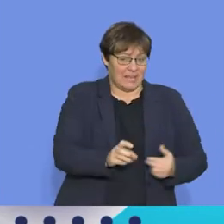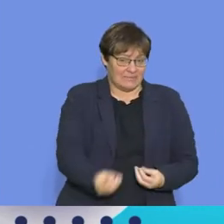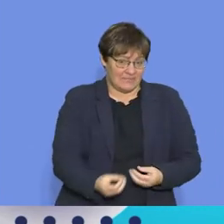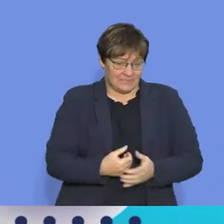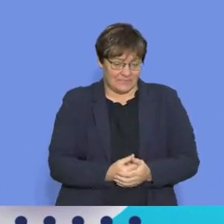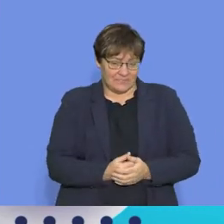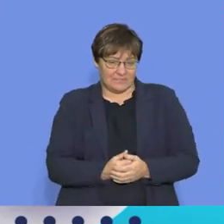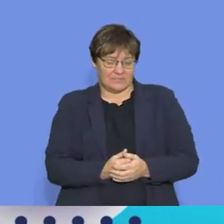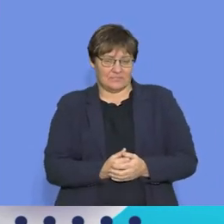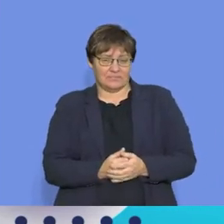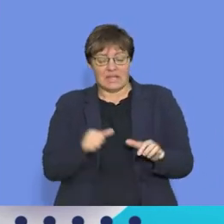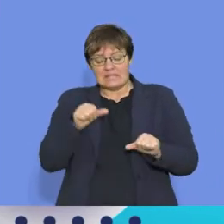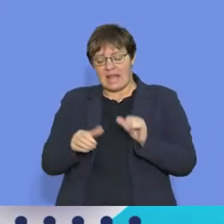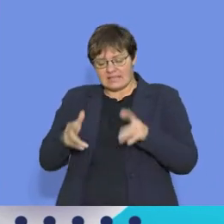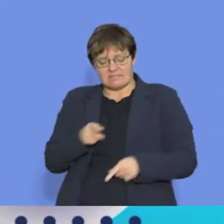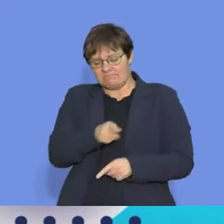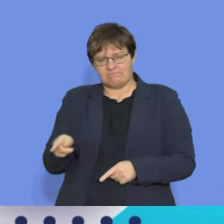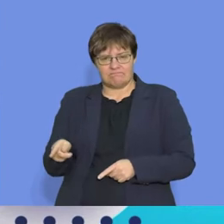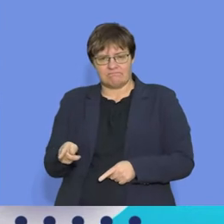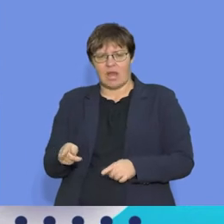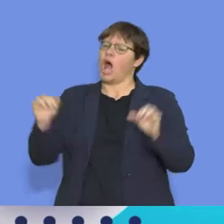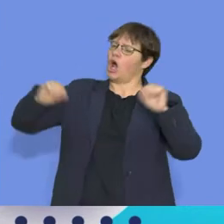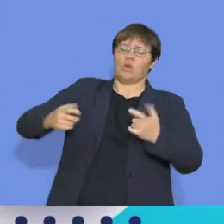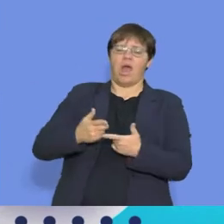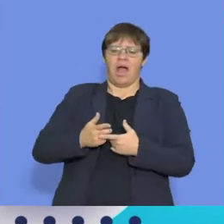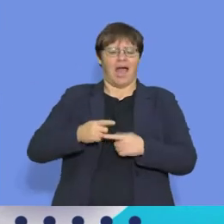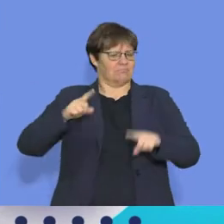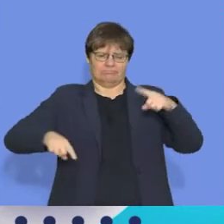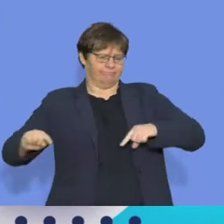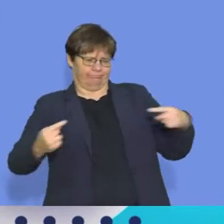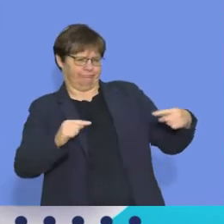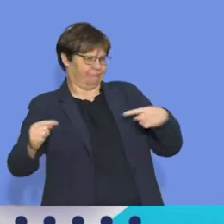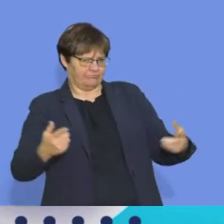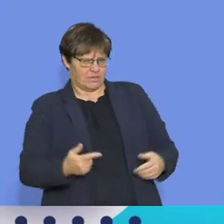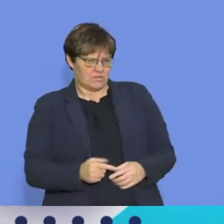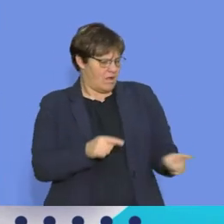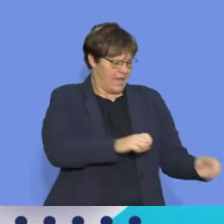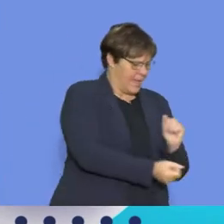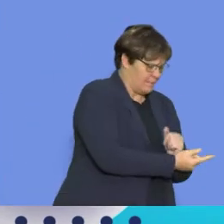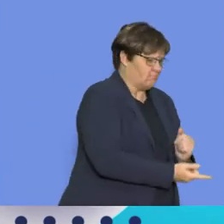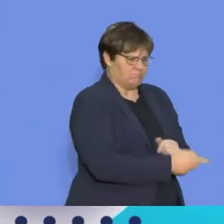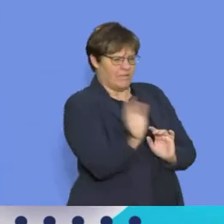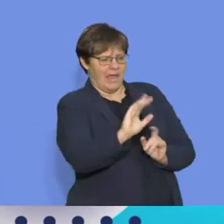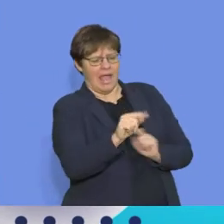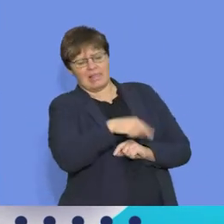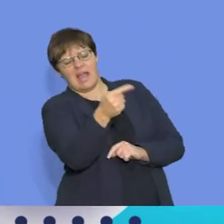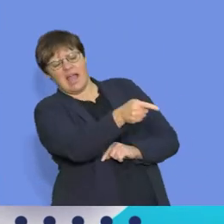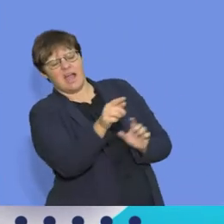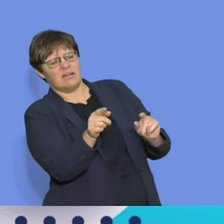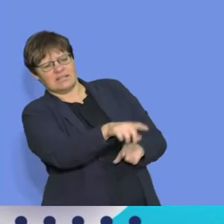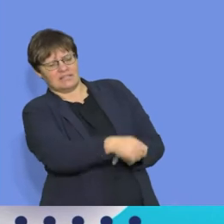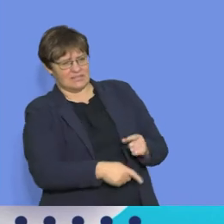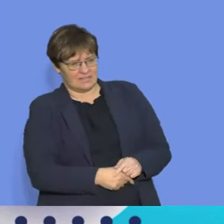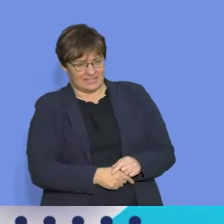Now, scientists differ on which one actually happened. So you will find some scientists saying,